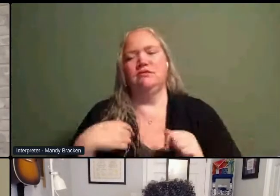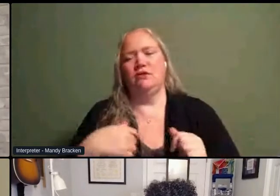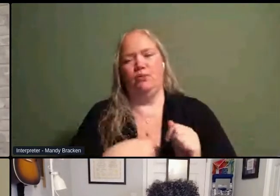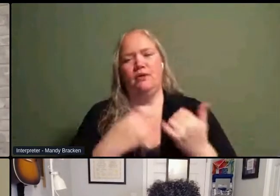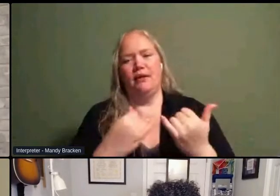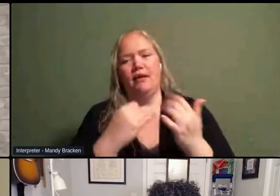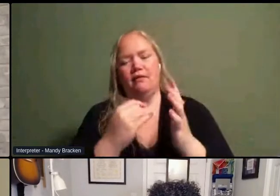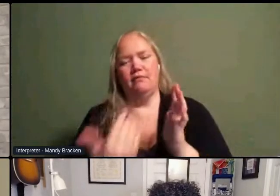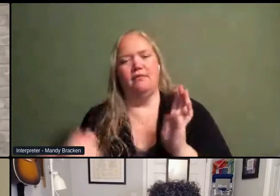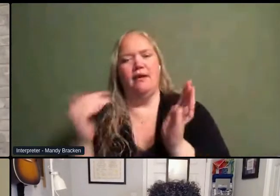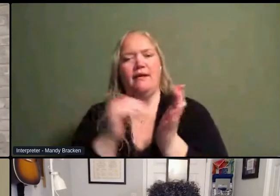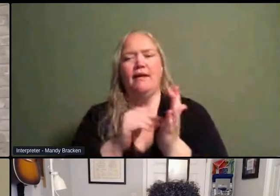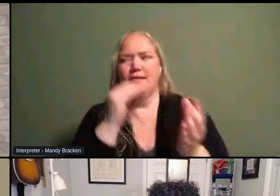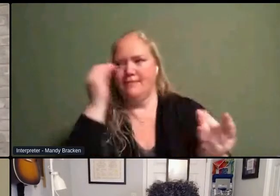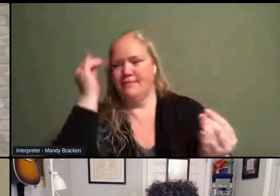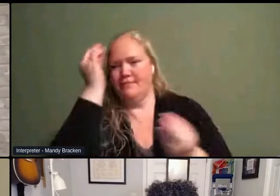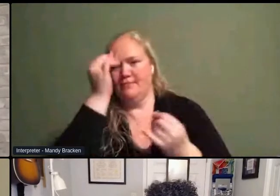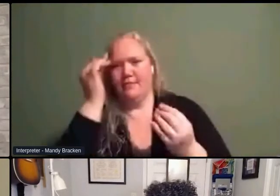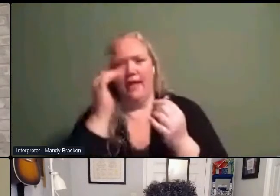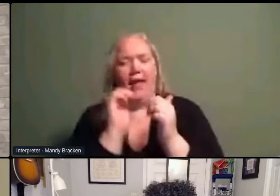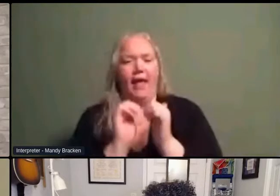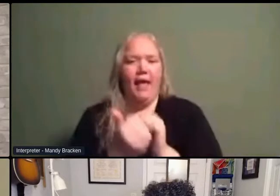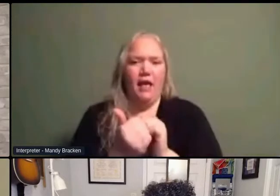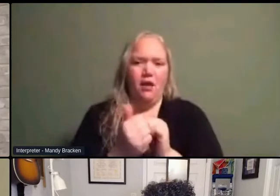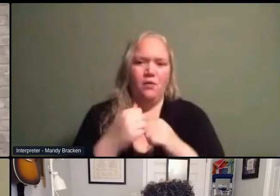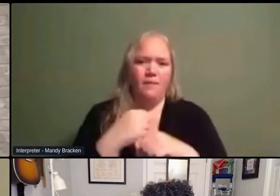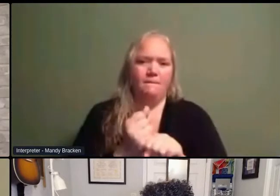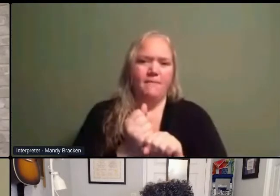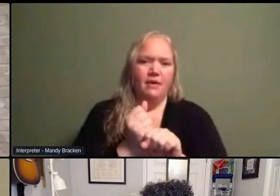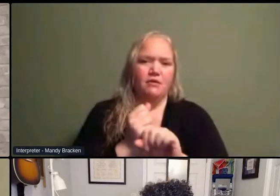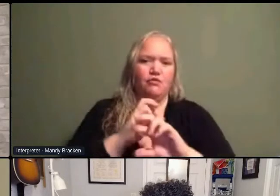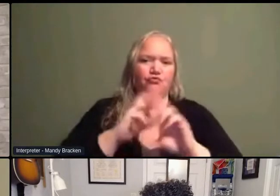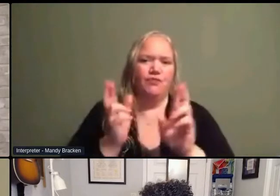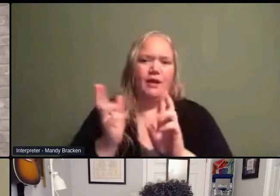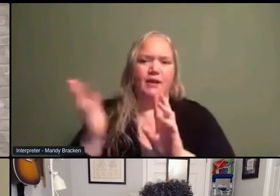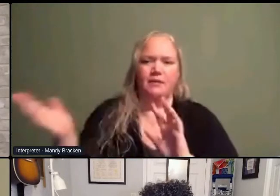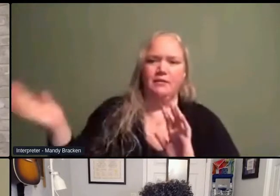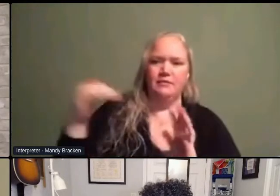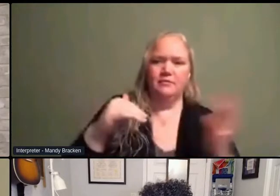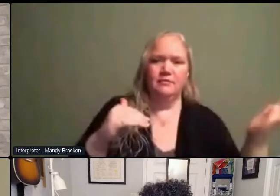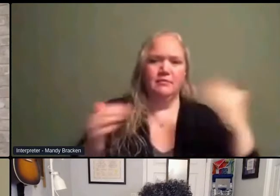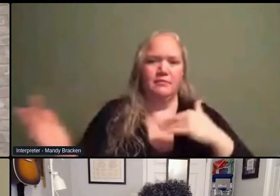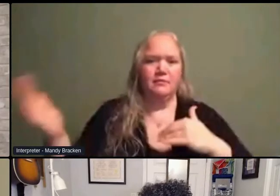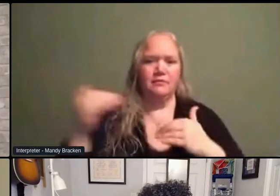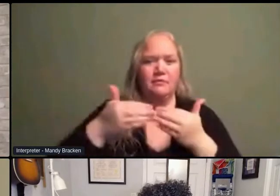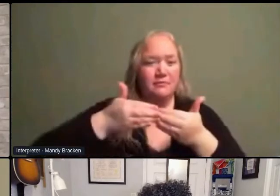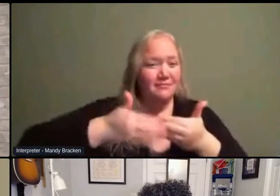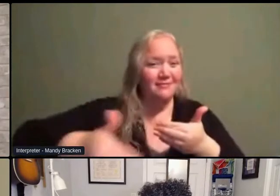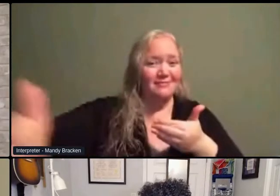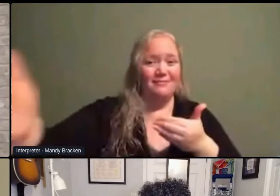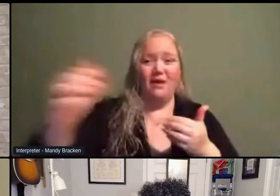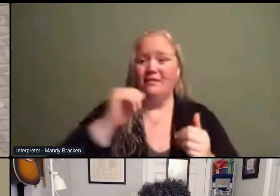place to have our leadership, our board of directors reflect the community that we serve.